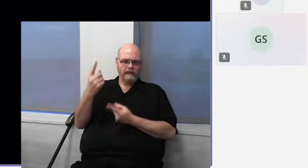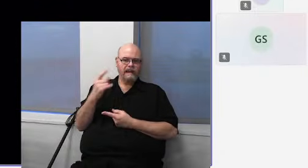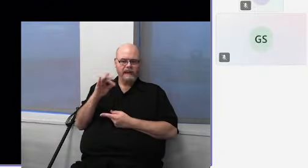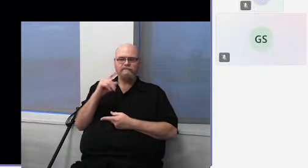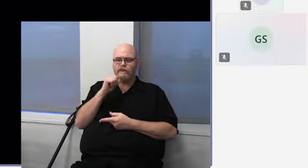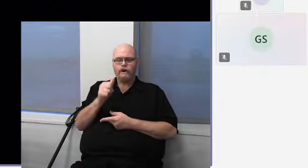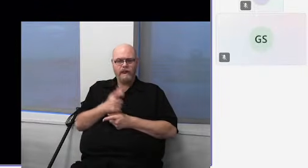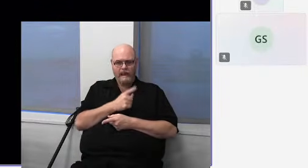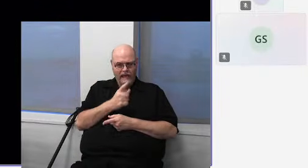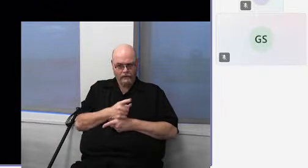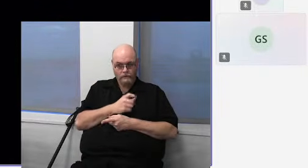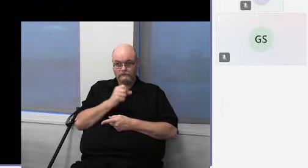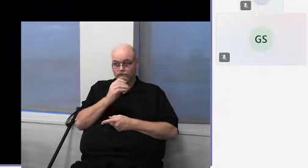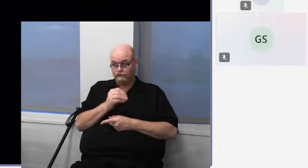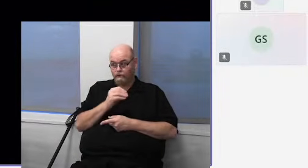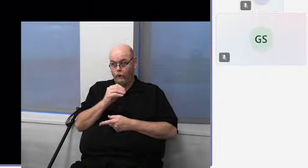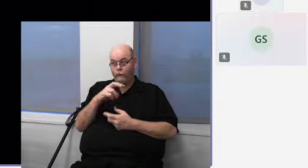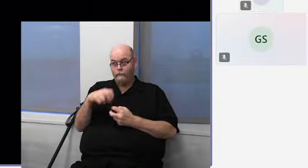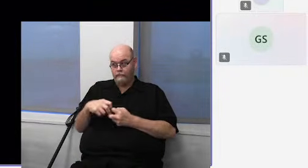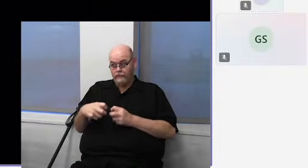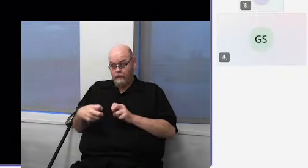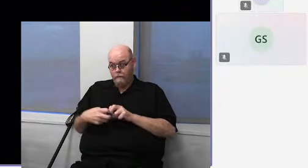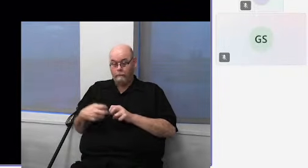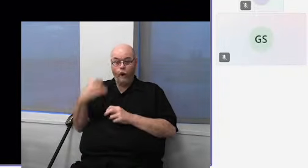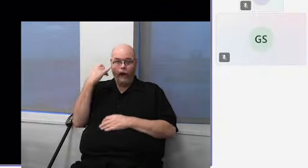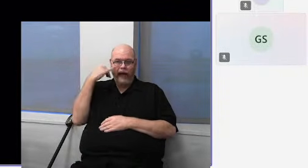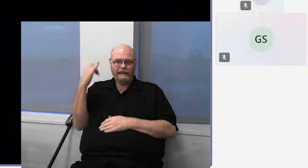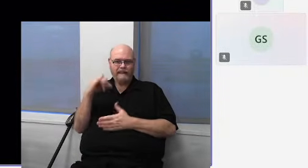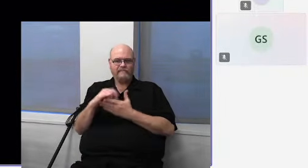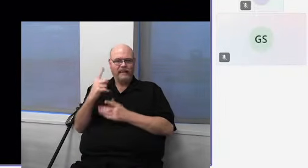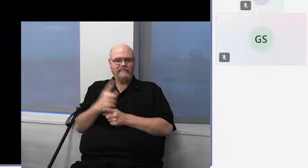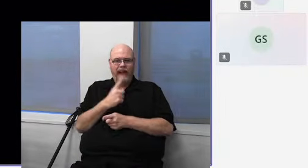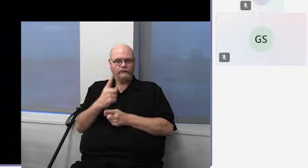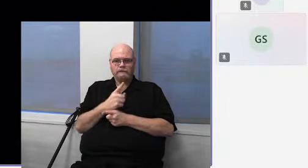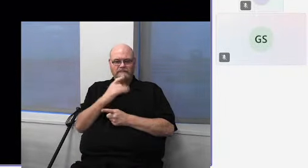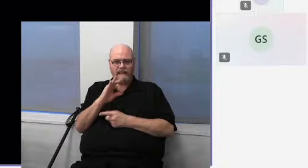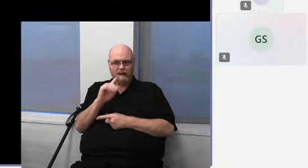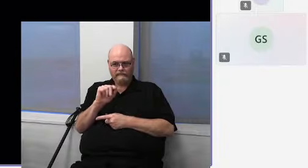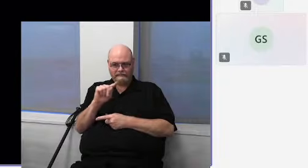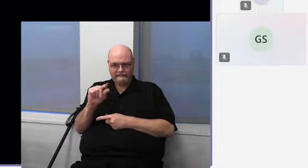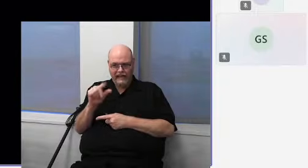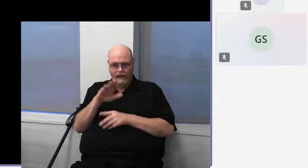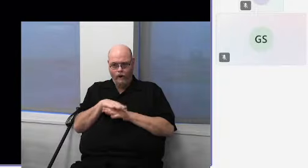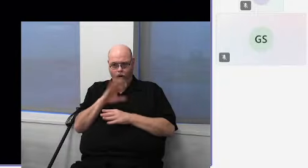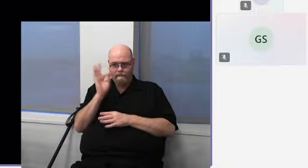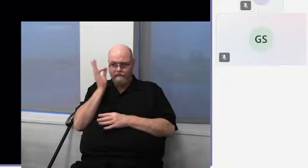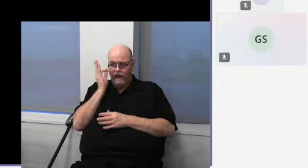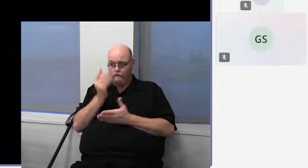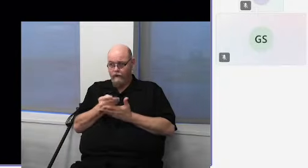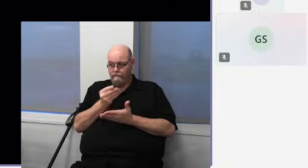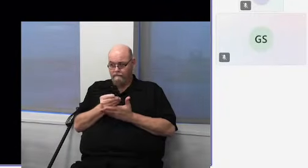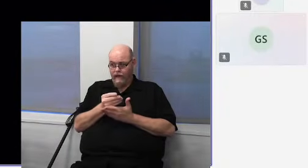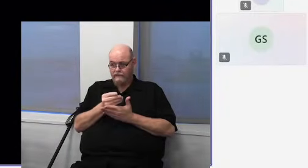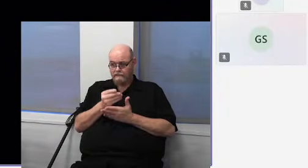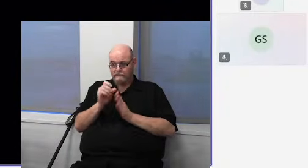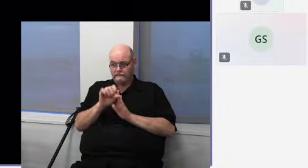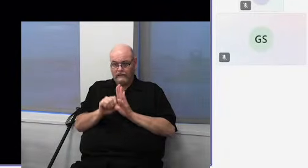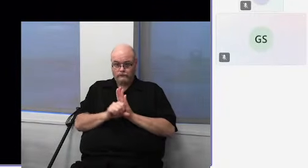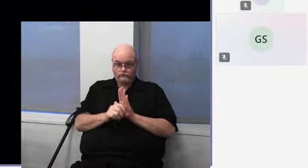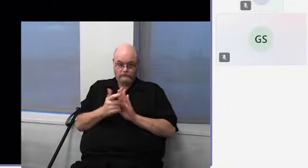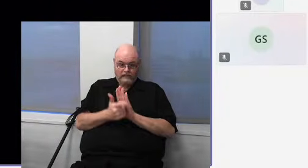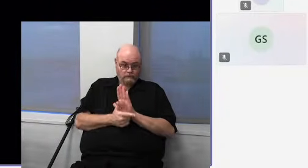objection has been filed whether those records are inaccurate. So the idea that accuracy of data on federal